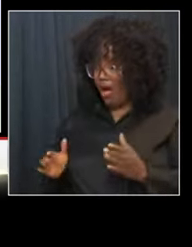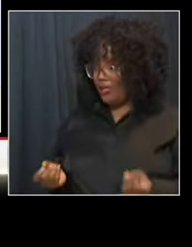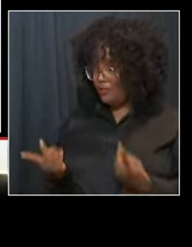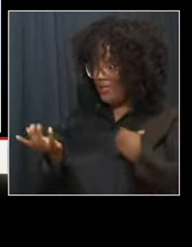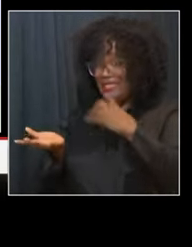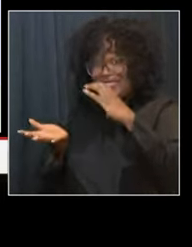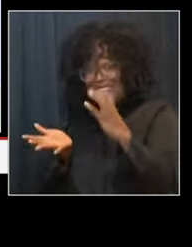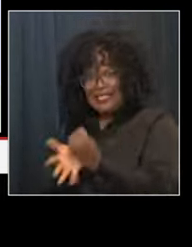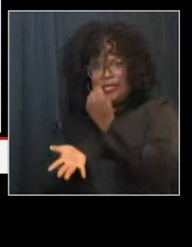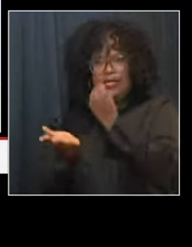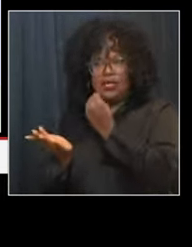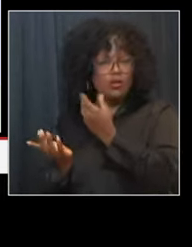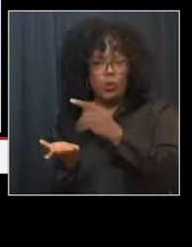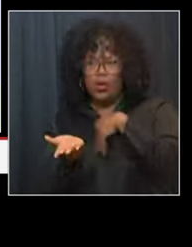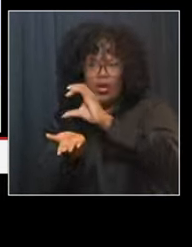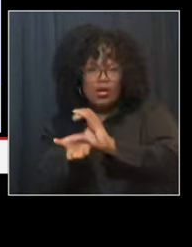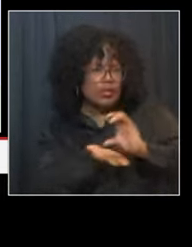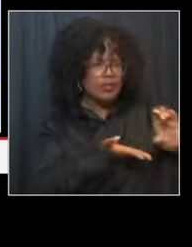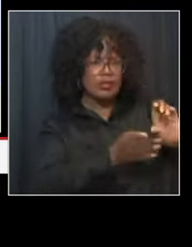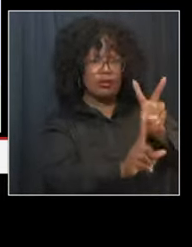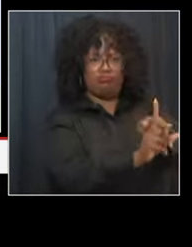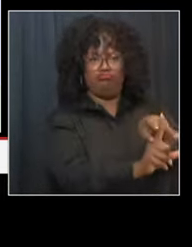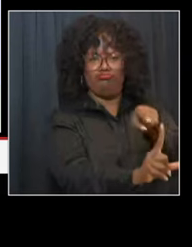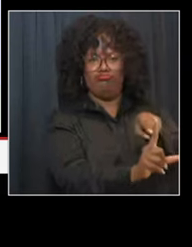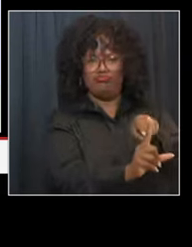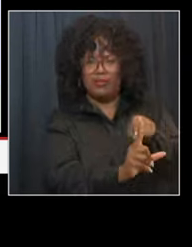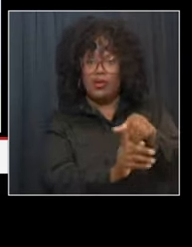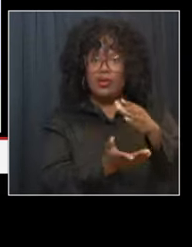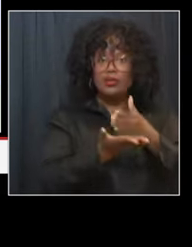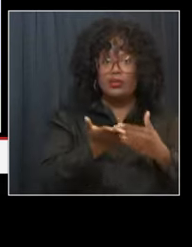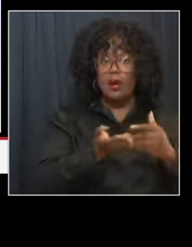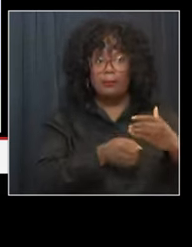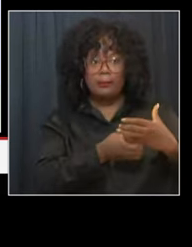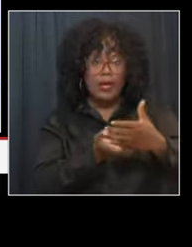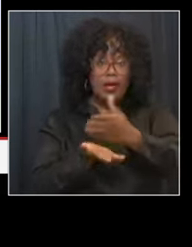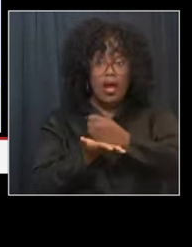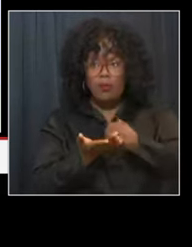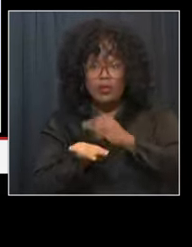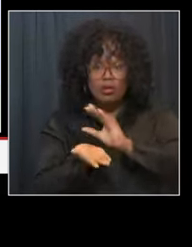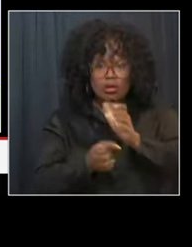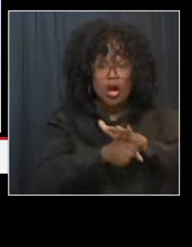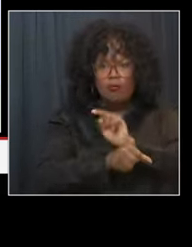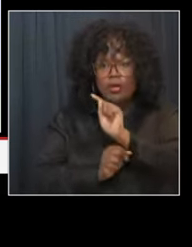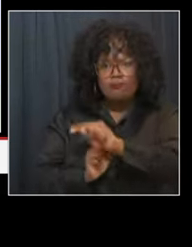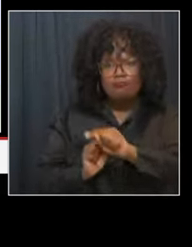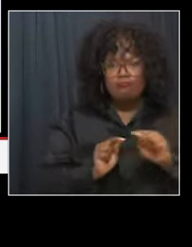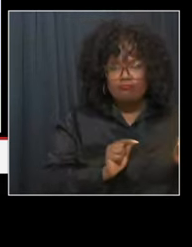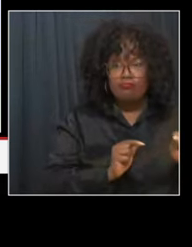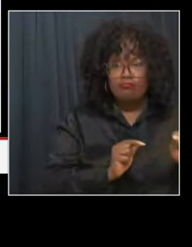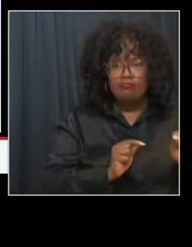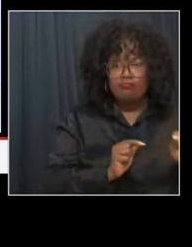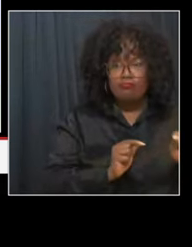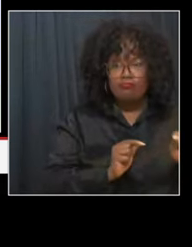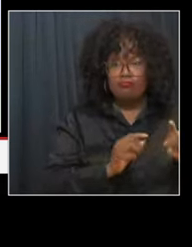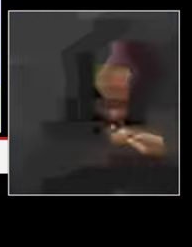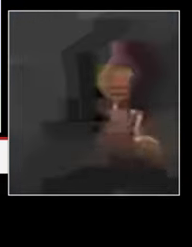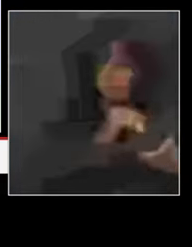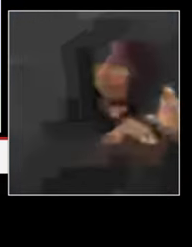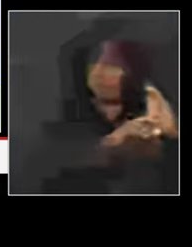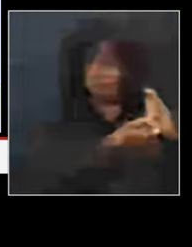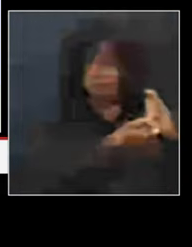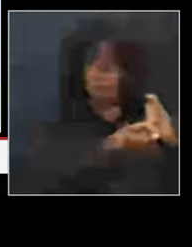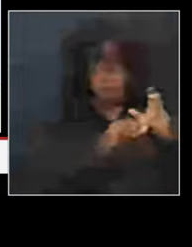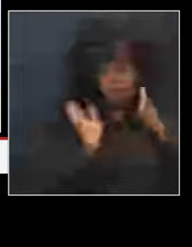spending pressures in FY25. And when we submit the supplemental to you, you will see a full detailed accounting of all of